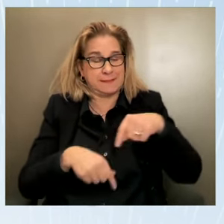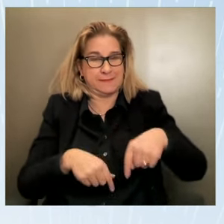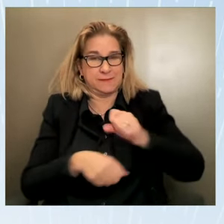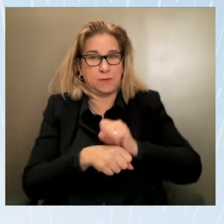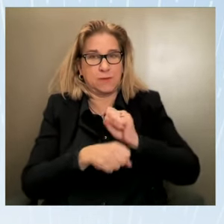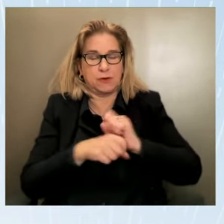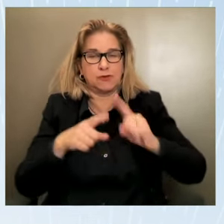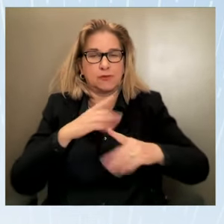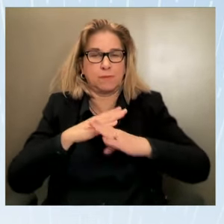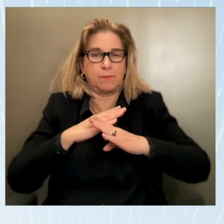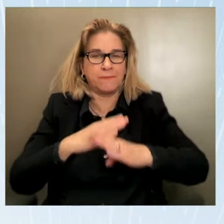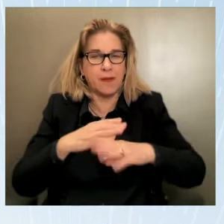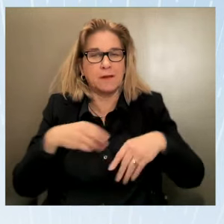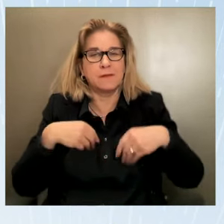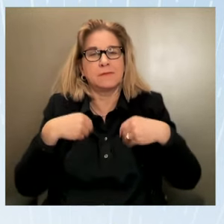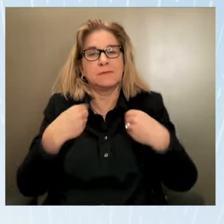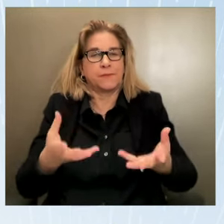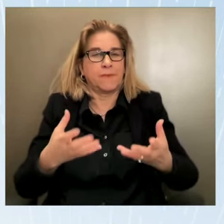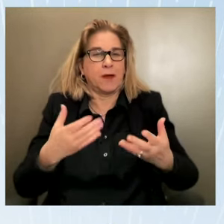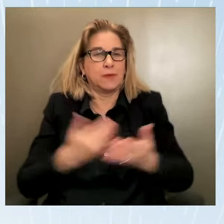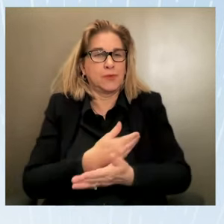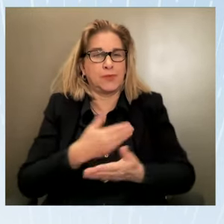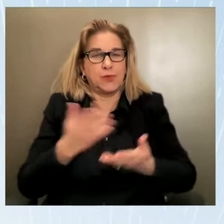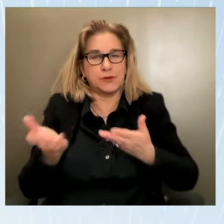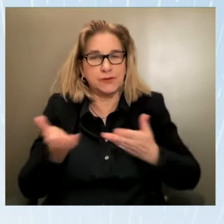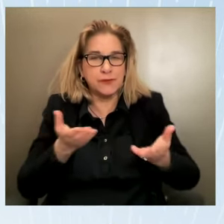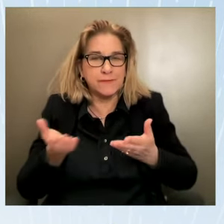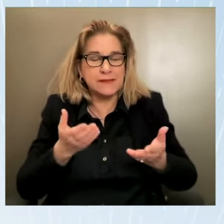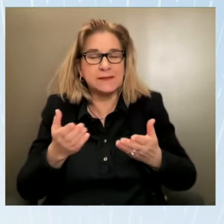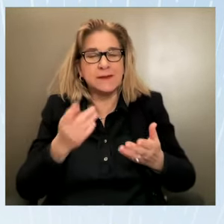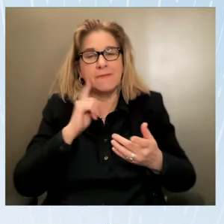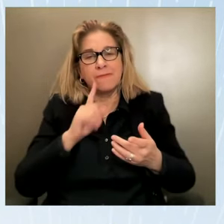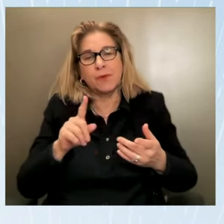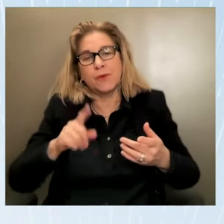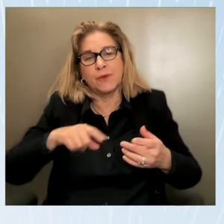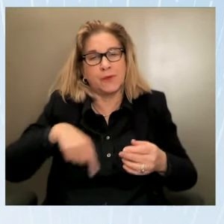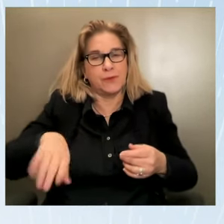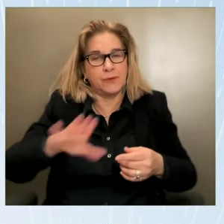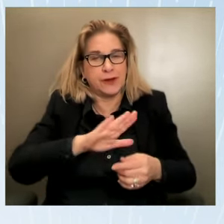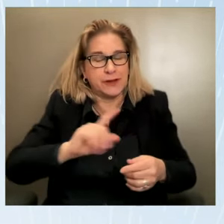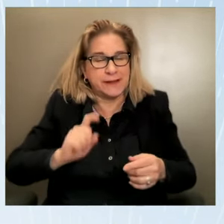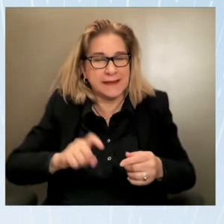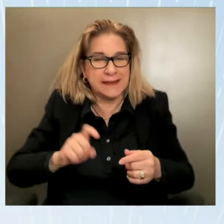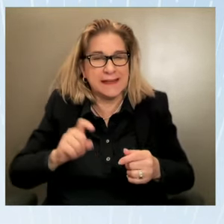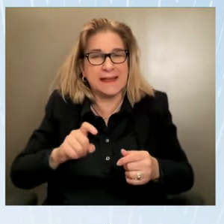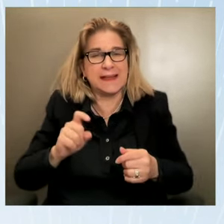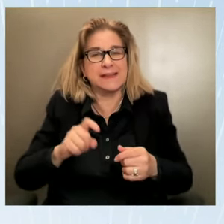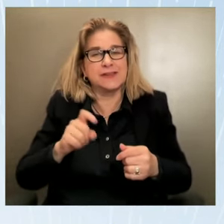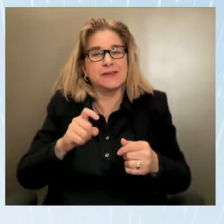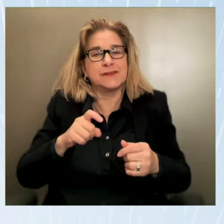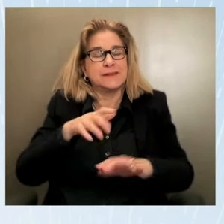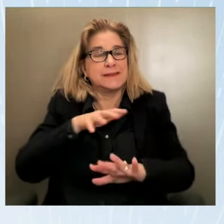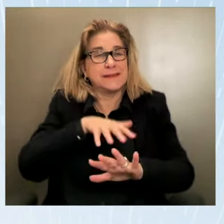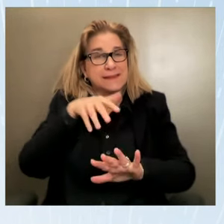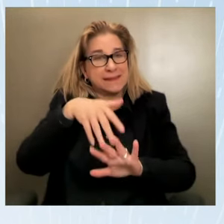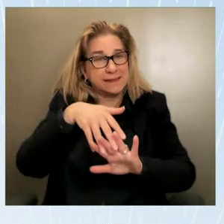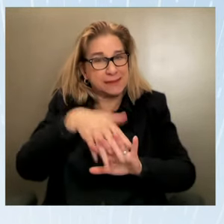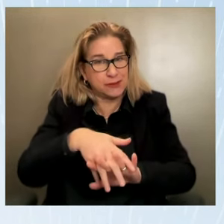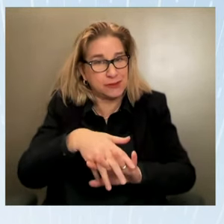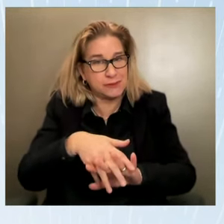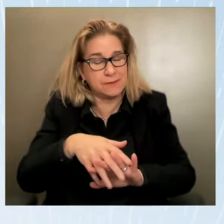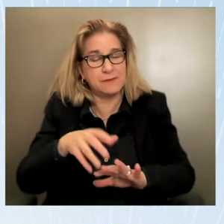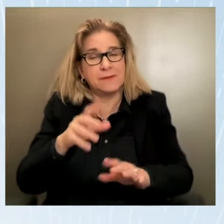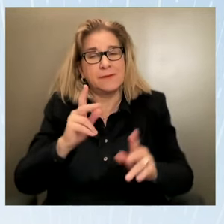community organizations to address the intersection of human trafficking and missing and murdered indigenous women. We've pioneered